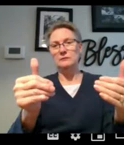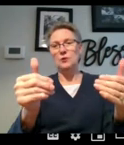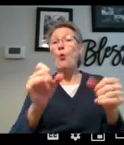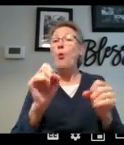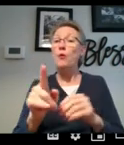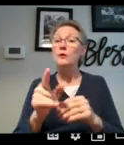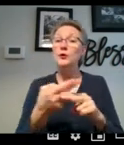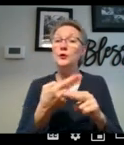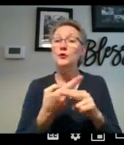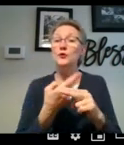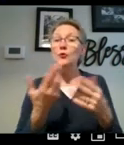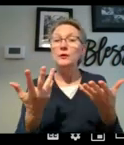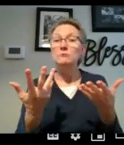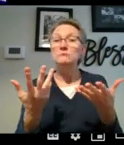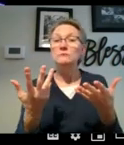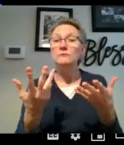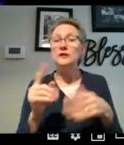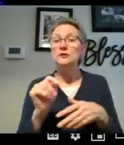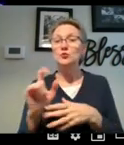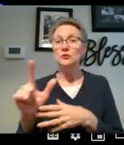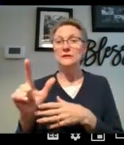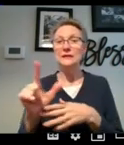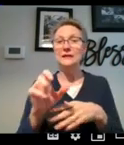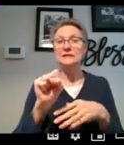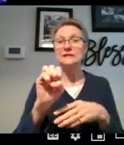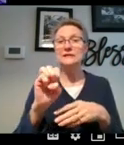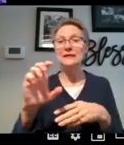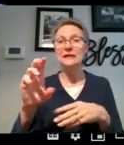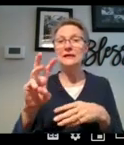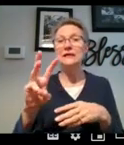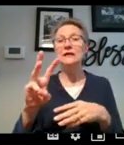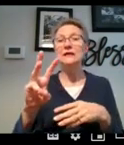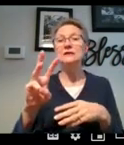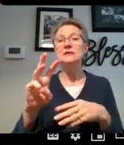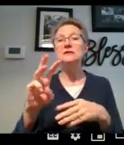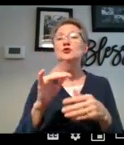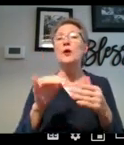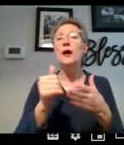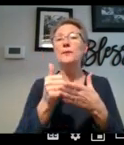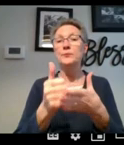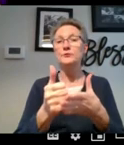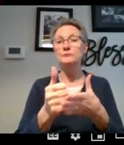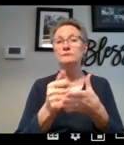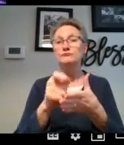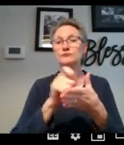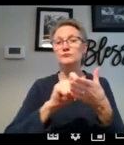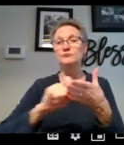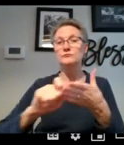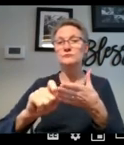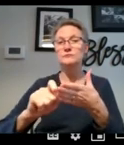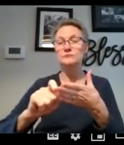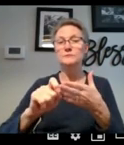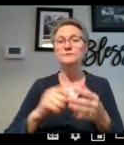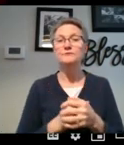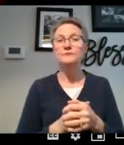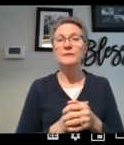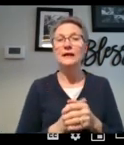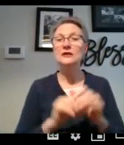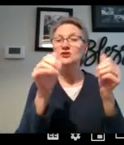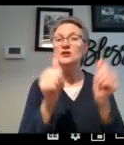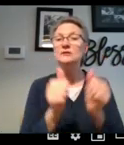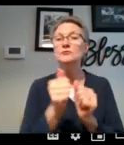use the tools in Seesaw to help you trace along to count the sides as well. So again, shapes with